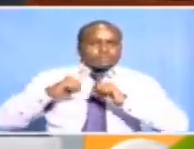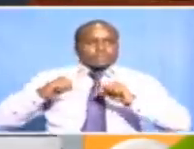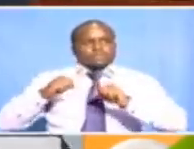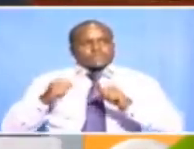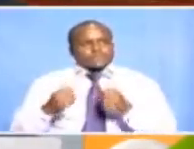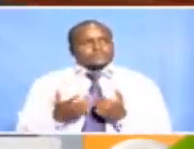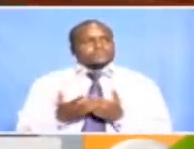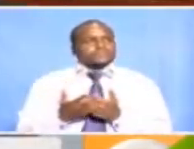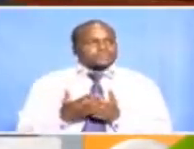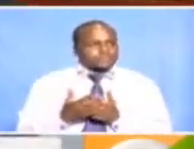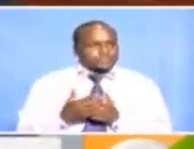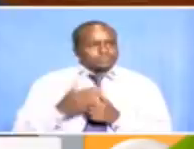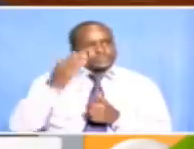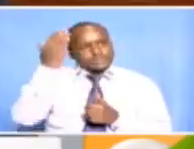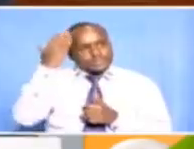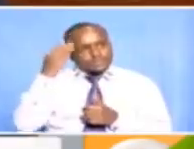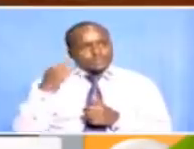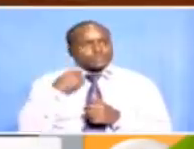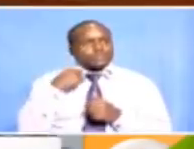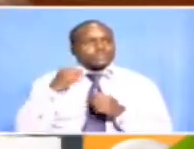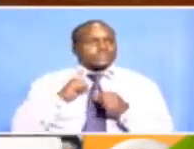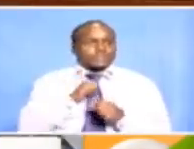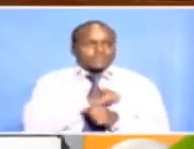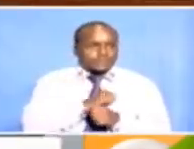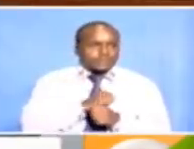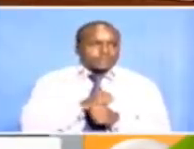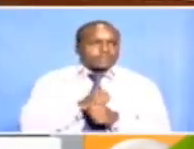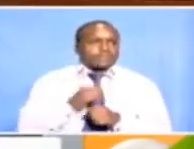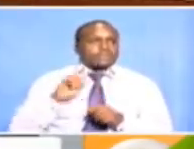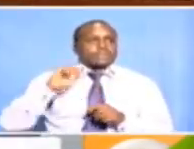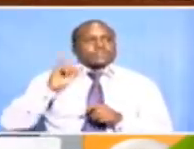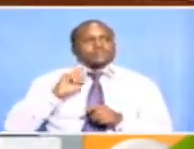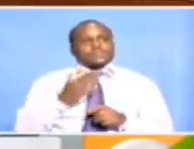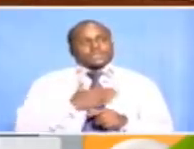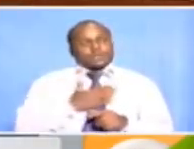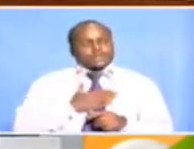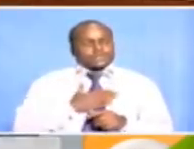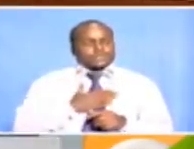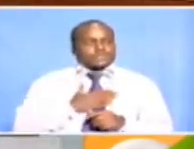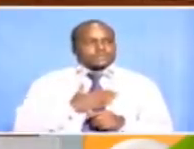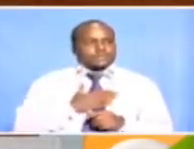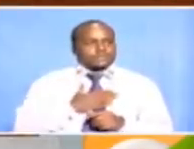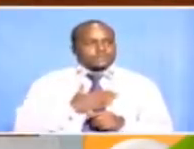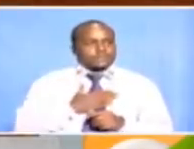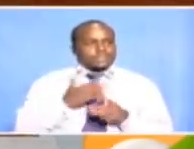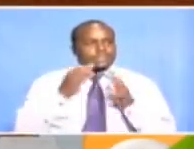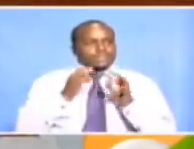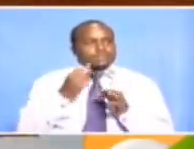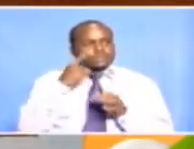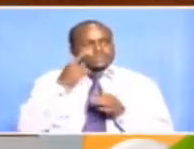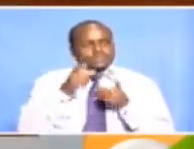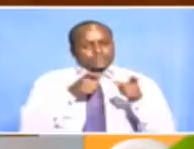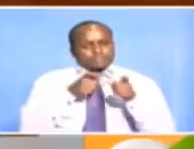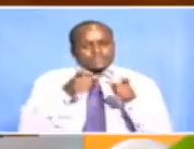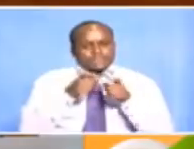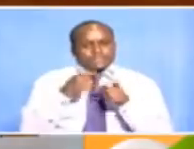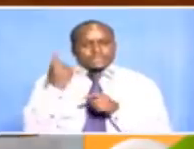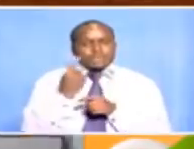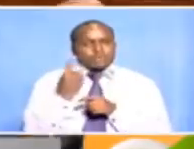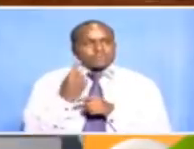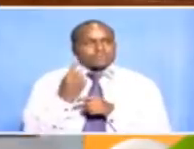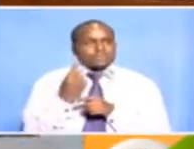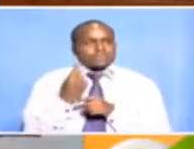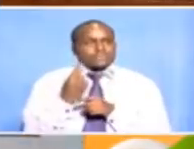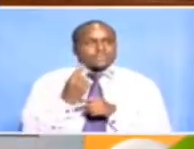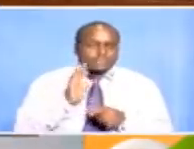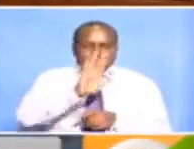Sonko, nurses, union, senate. Nairobi is ours, is an international city. Kama mnaona Sonko cannot manage it alone. It is your